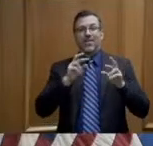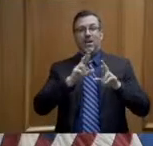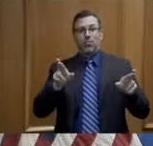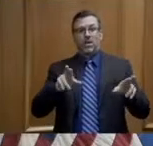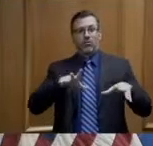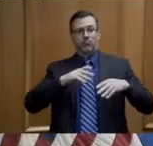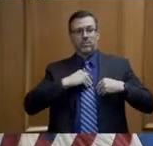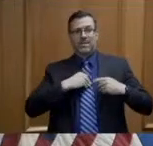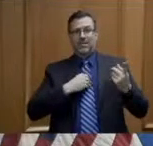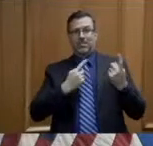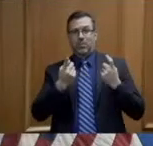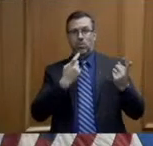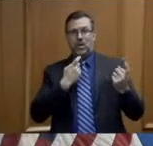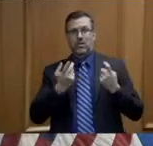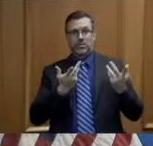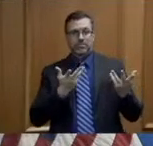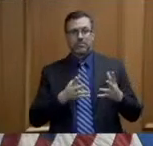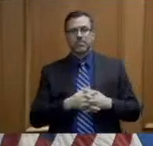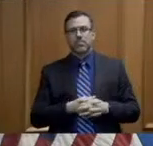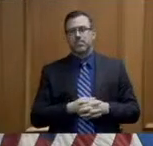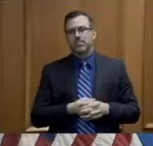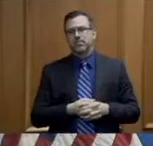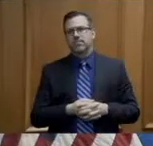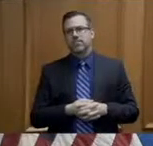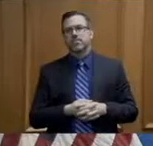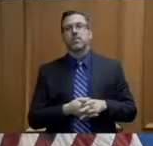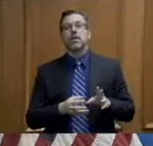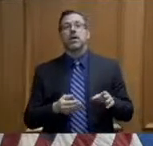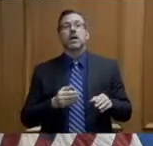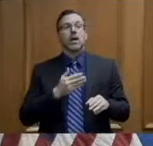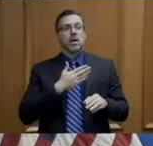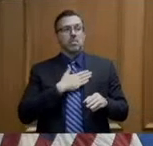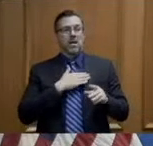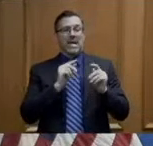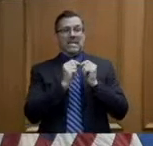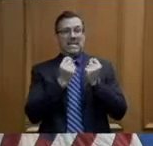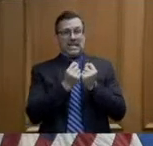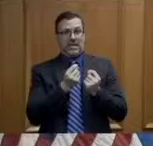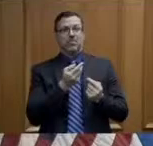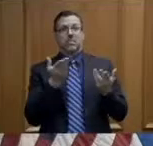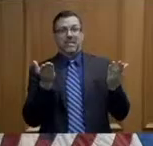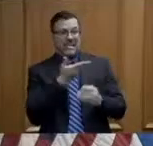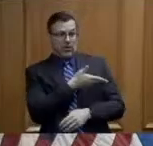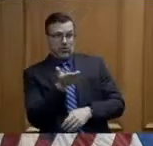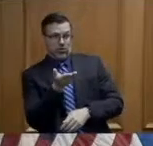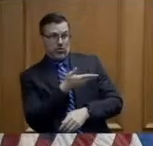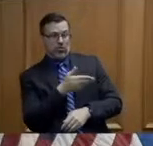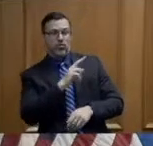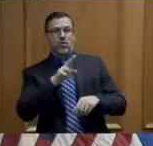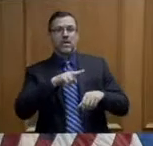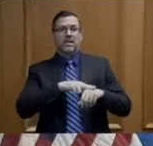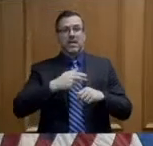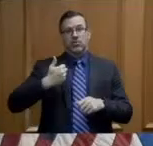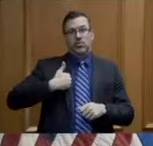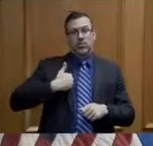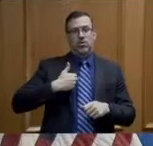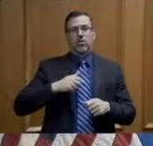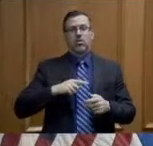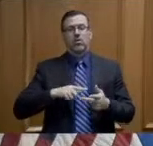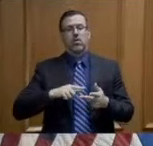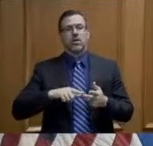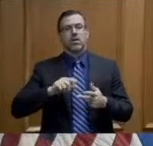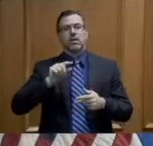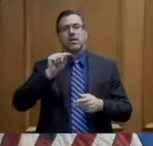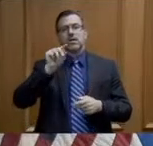questions. And we have members of Unified Command Group here, the National Guard, TEMA, Department